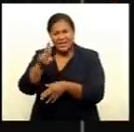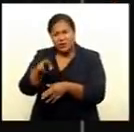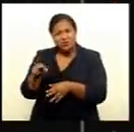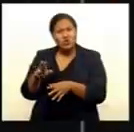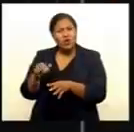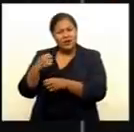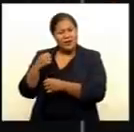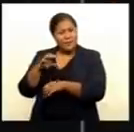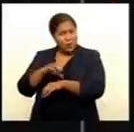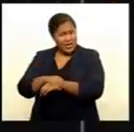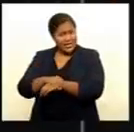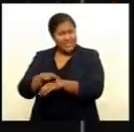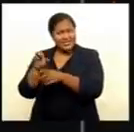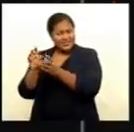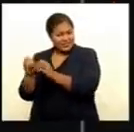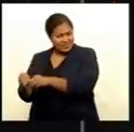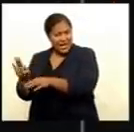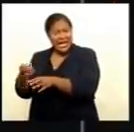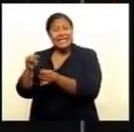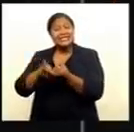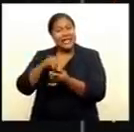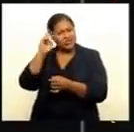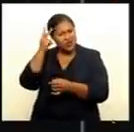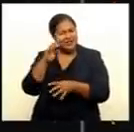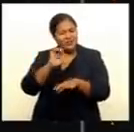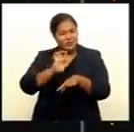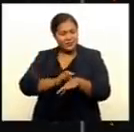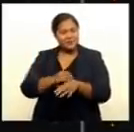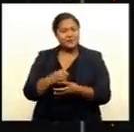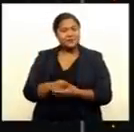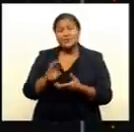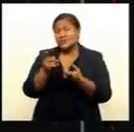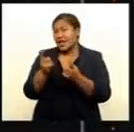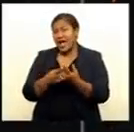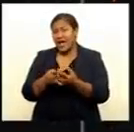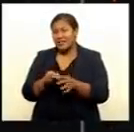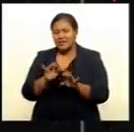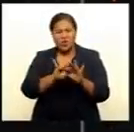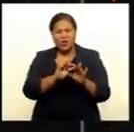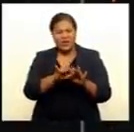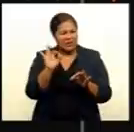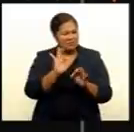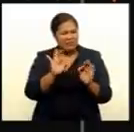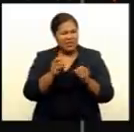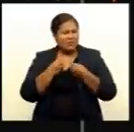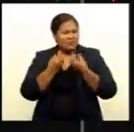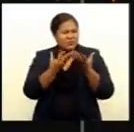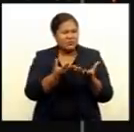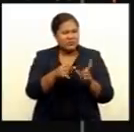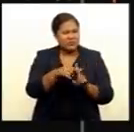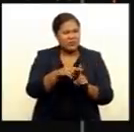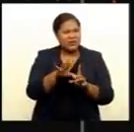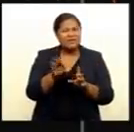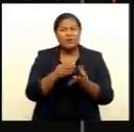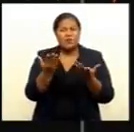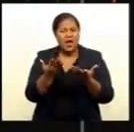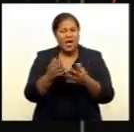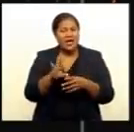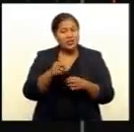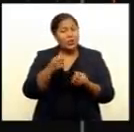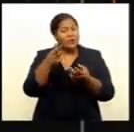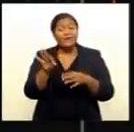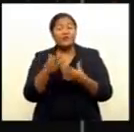and St. Giles Hospital. The remaining cases are contacts of known cases or cases that were seen in screening